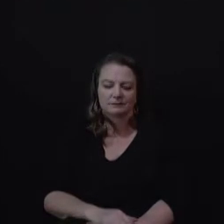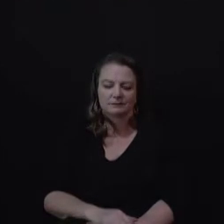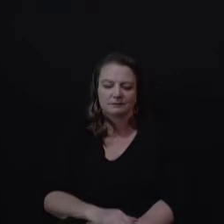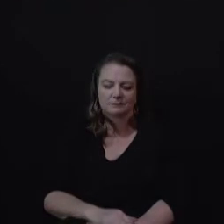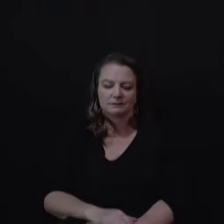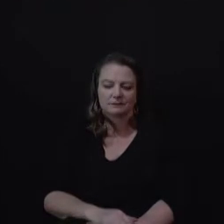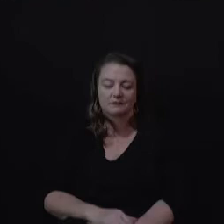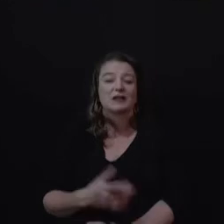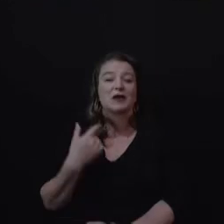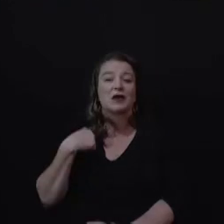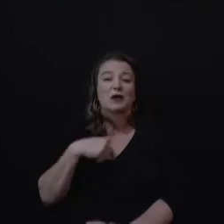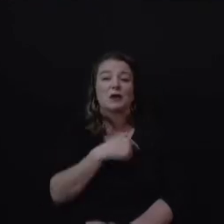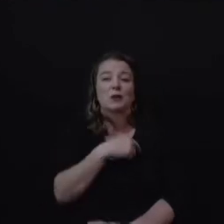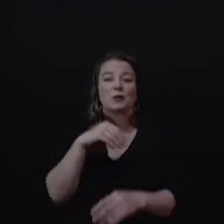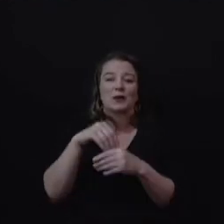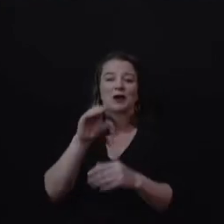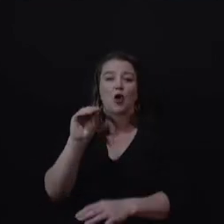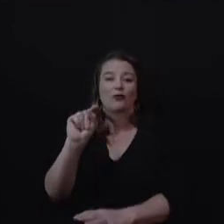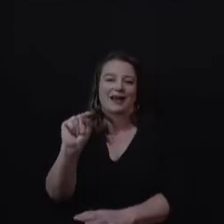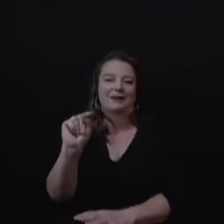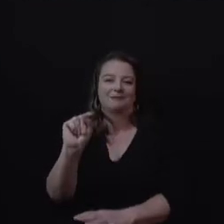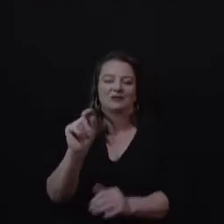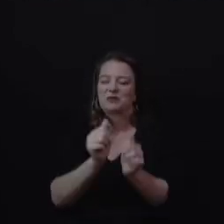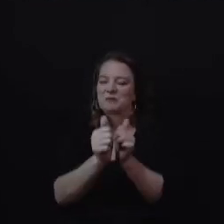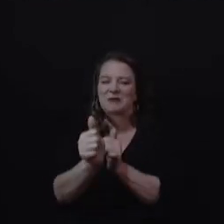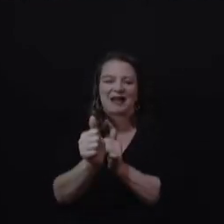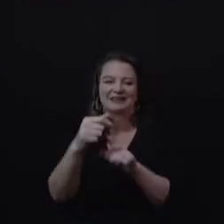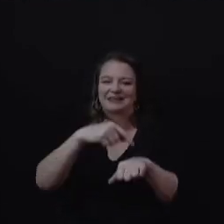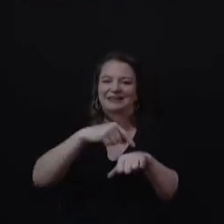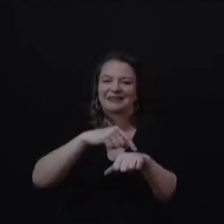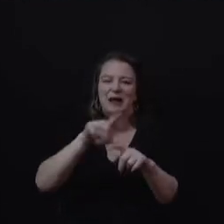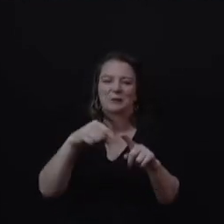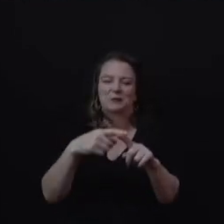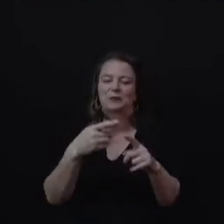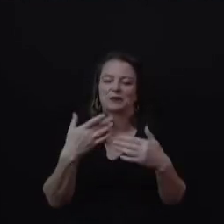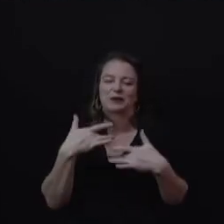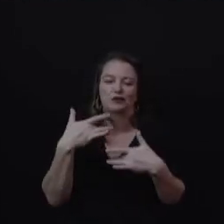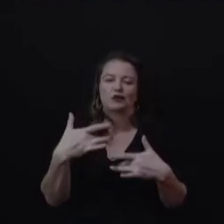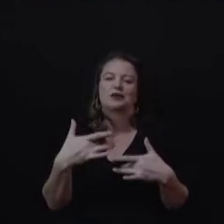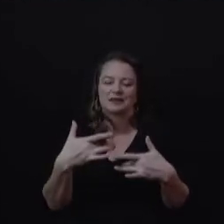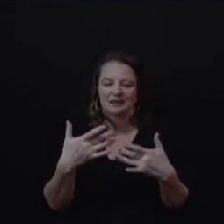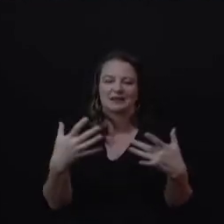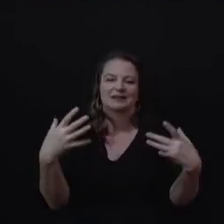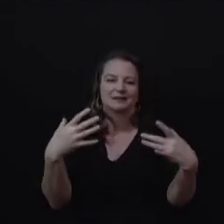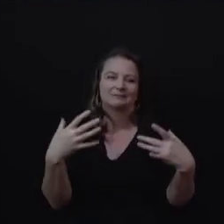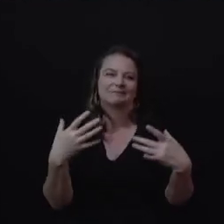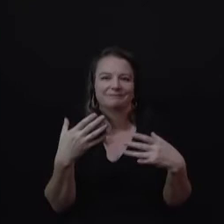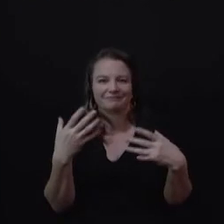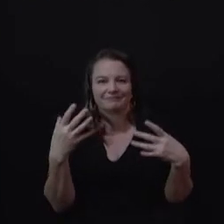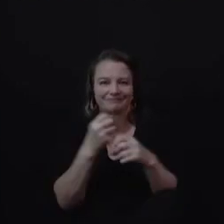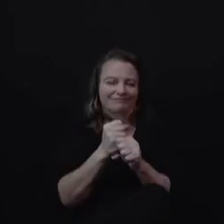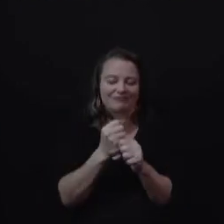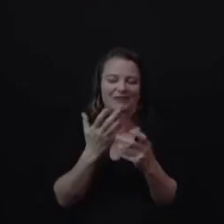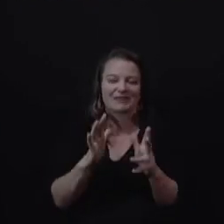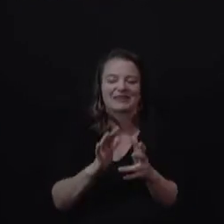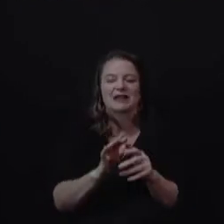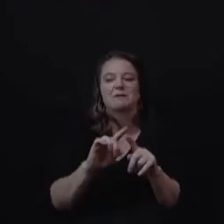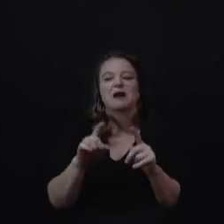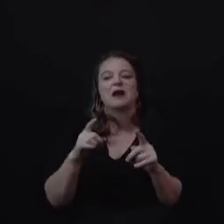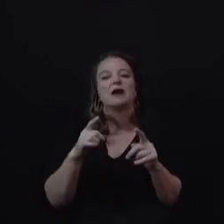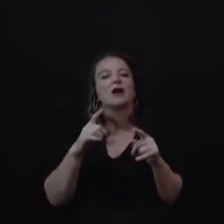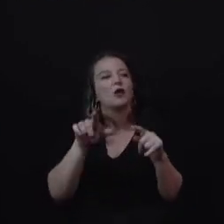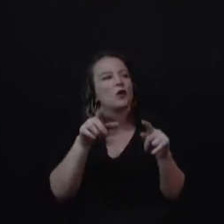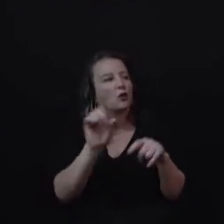We're in overtime, guys. We are past the mark where we normally wrap up. But right where you're sitting, I want you to